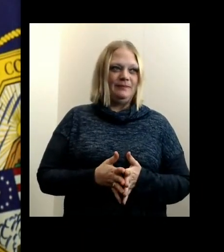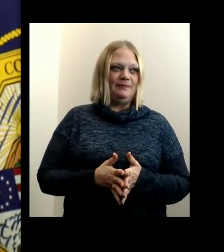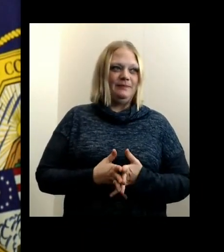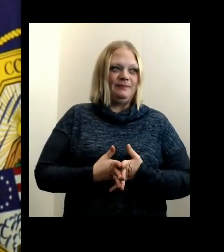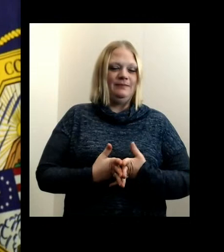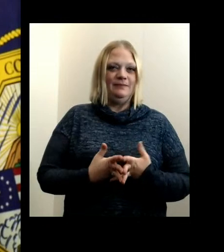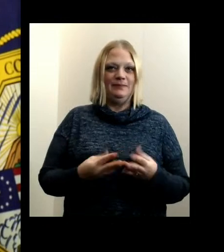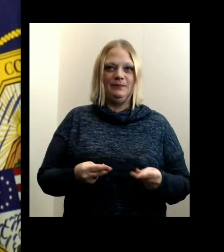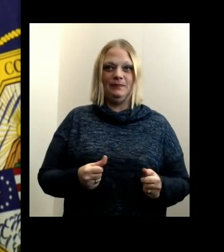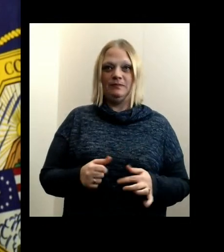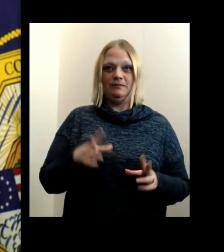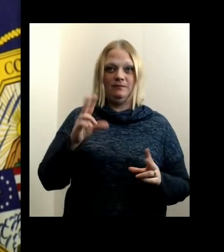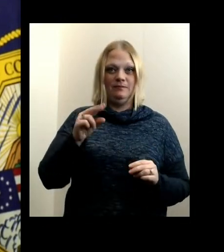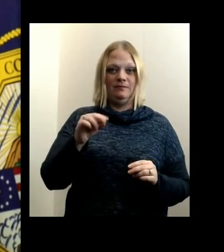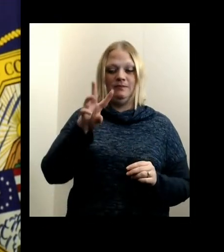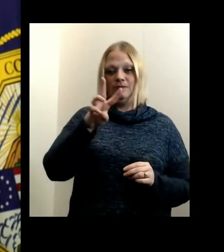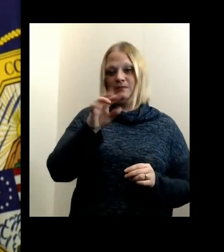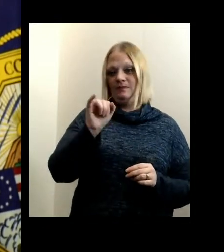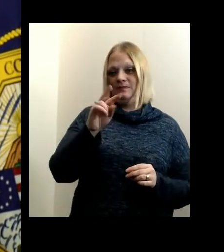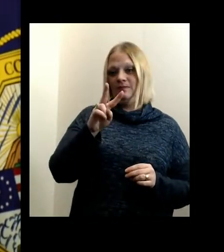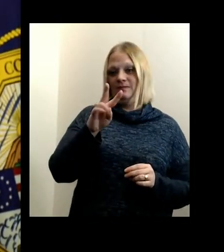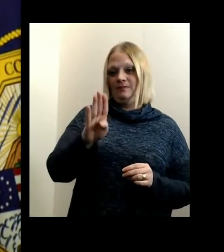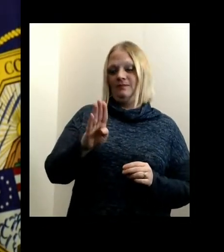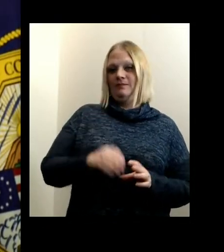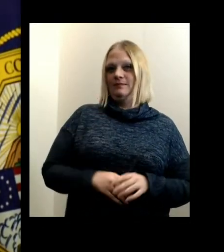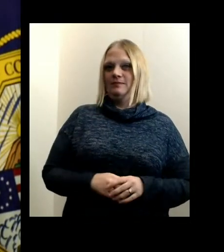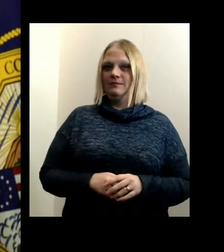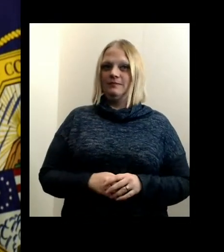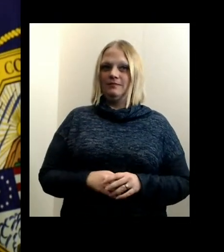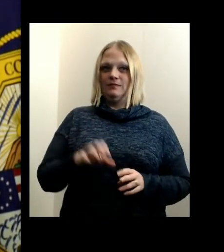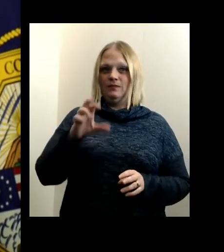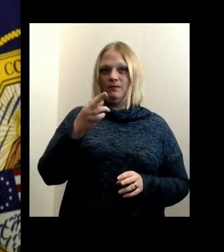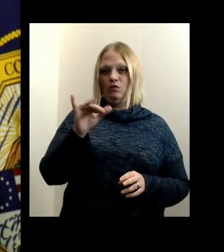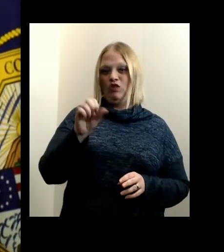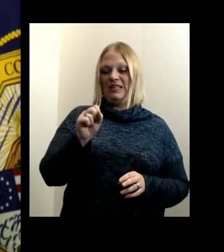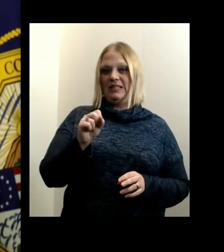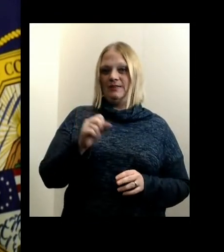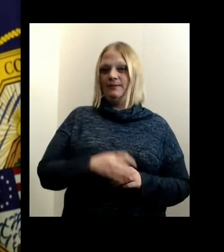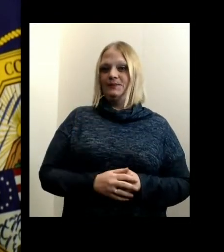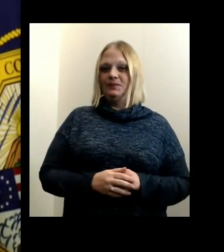If not, we will go to WIVB TV. I believe Chris Horvatis is on.